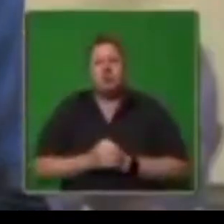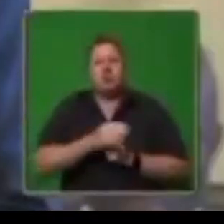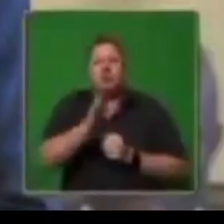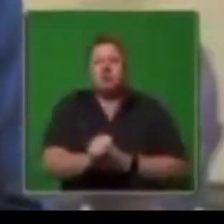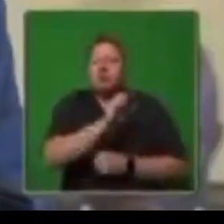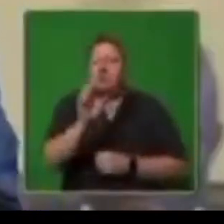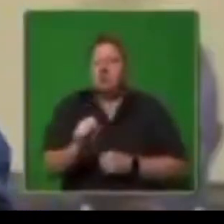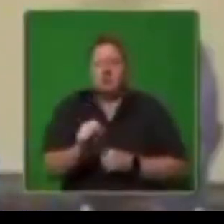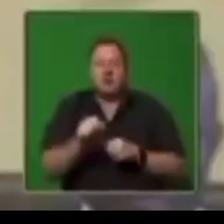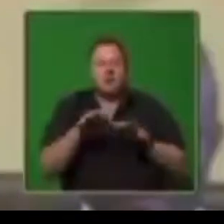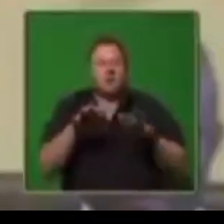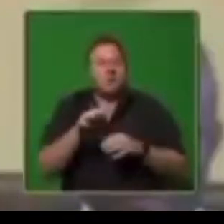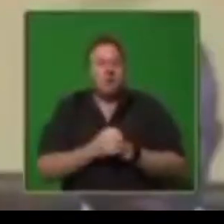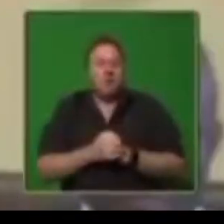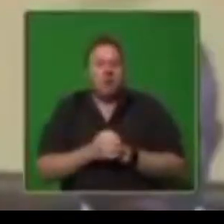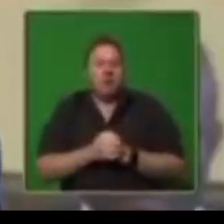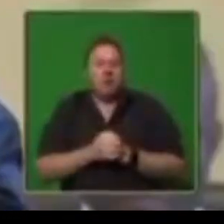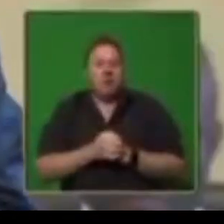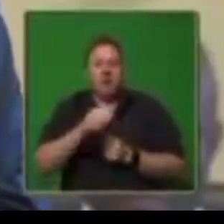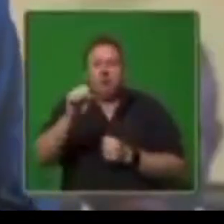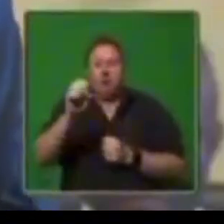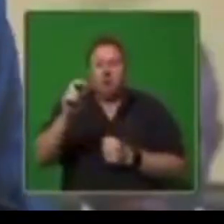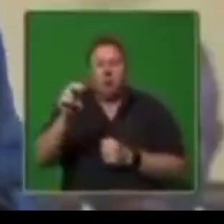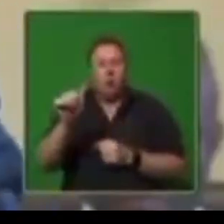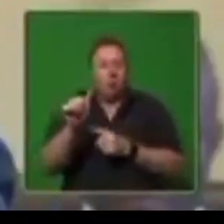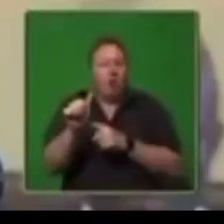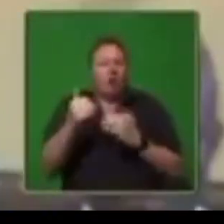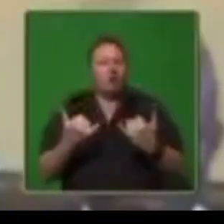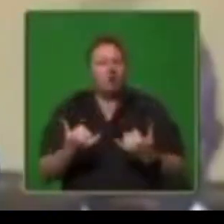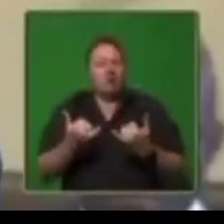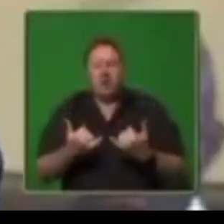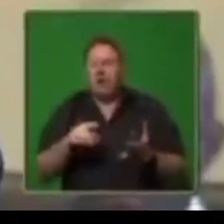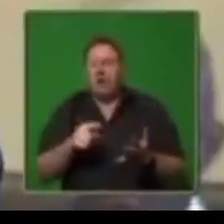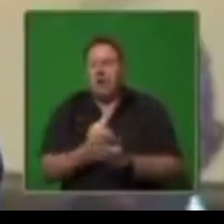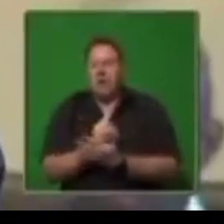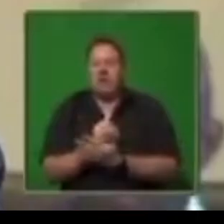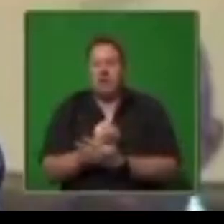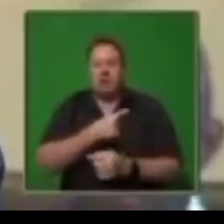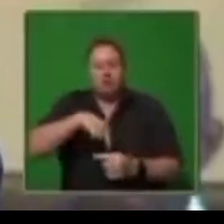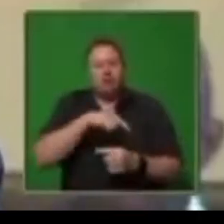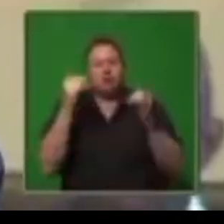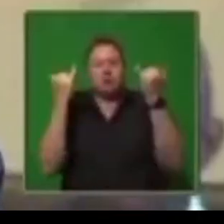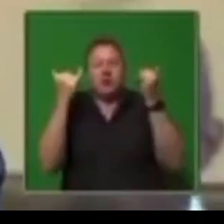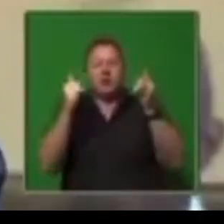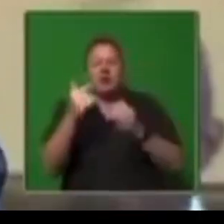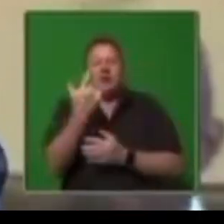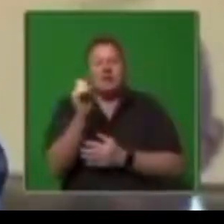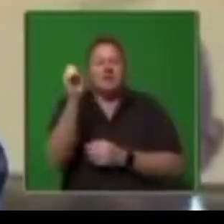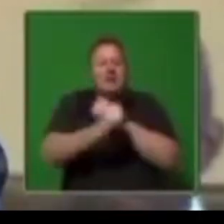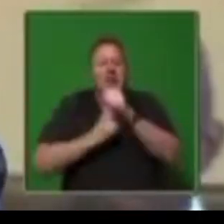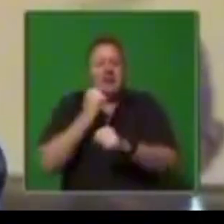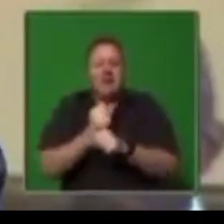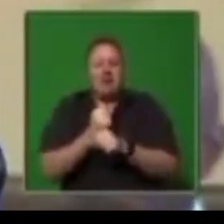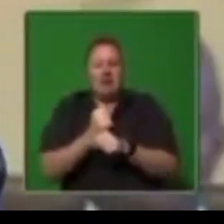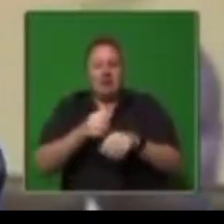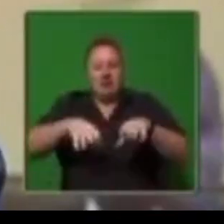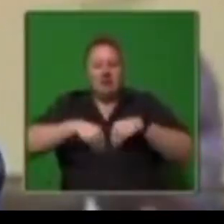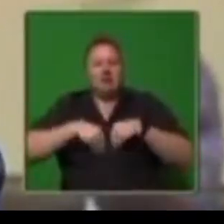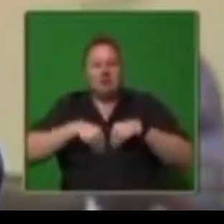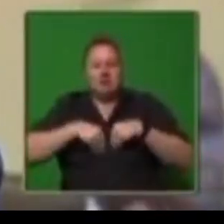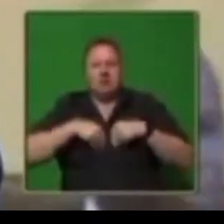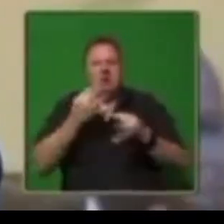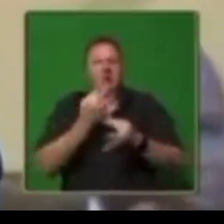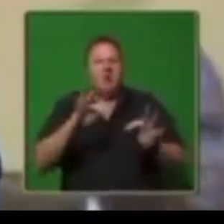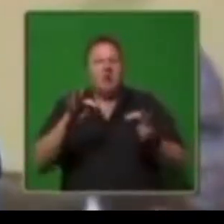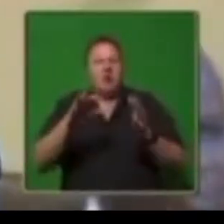My fellow South Africans, this State of the Nation address is taking place as we celebrate 70 years since the adoption of